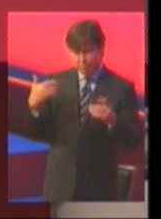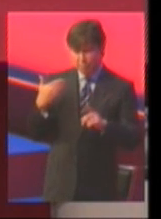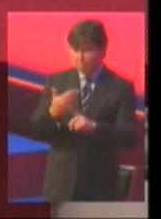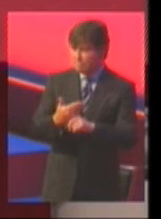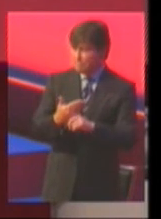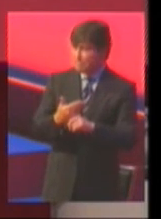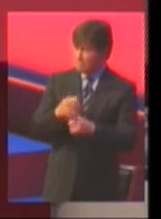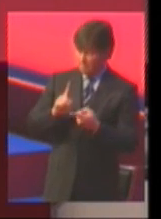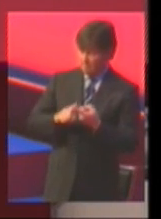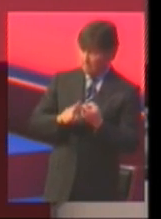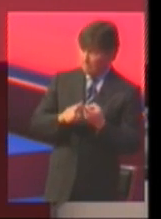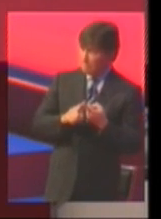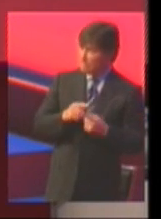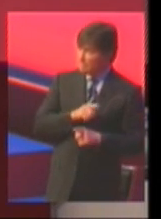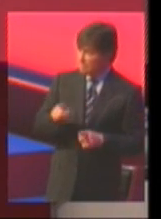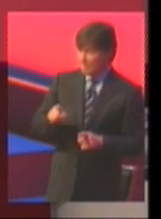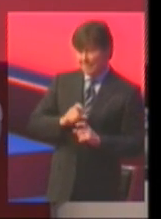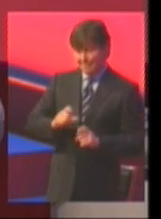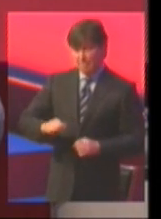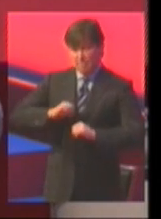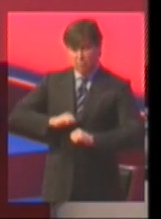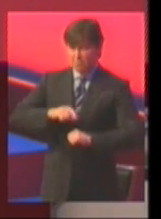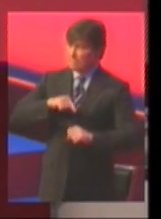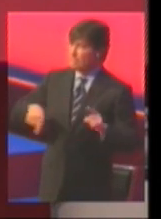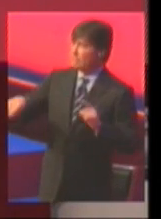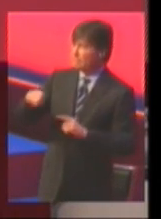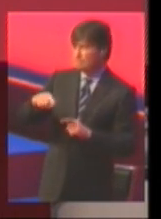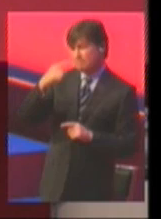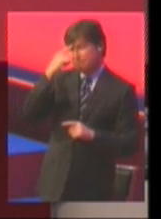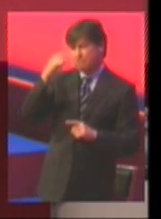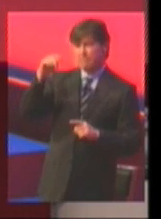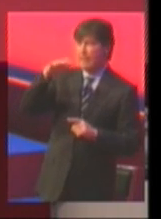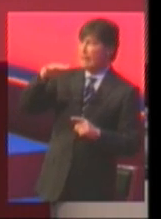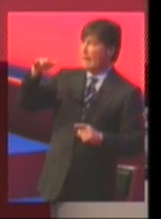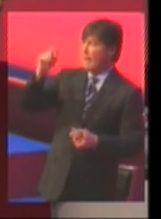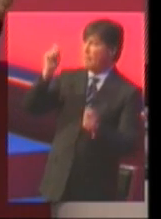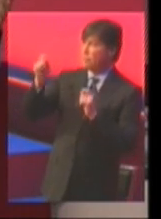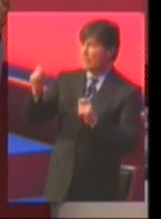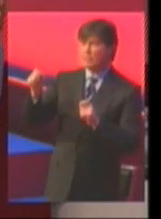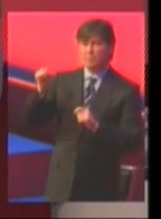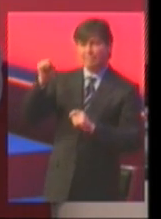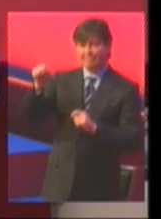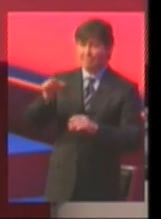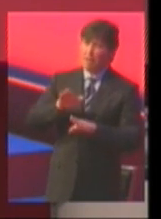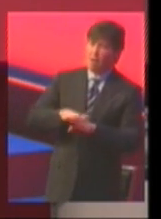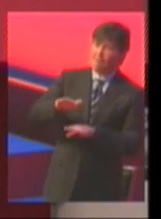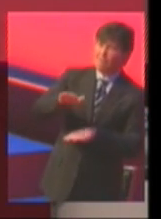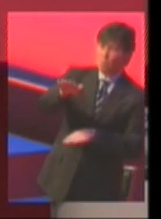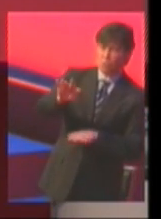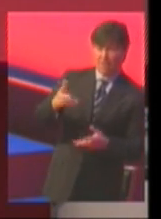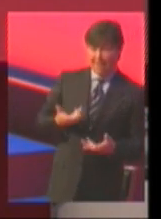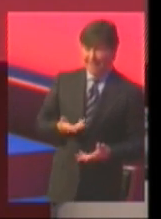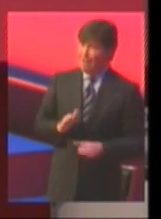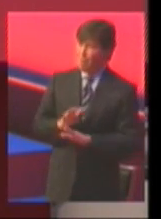this. We still have a tendency here in Britain to talk about climate change as a future threat. The reality